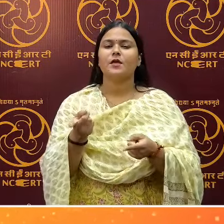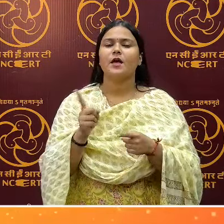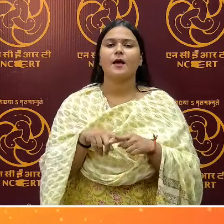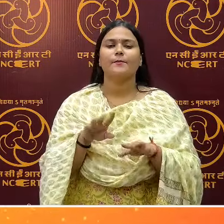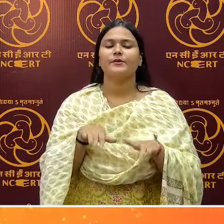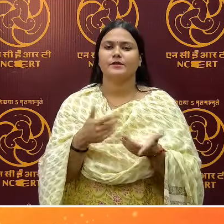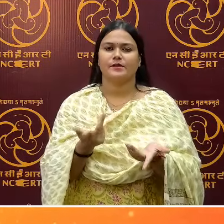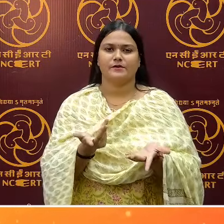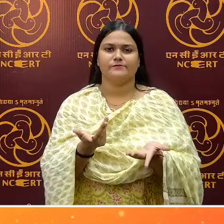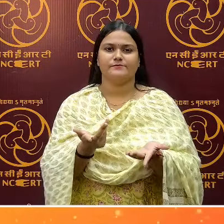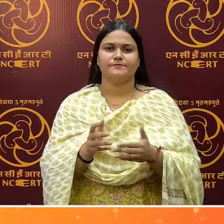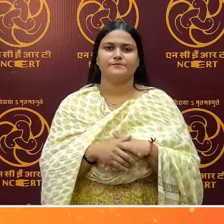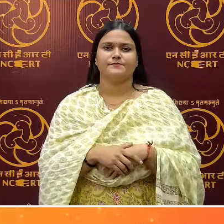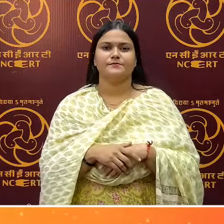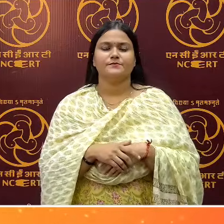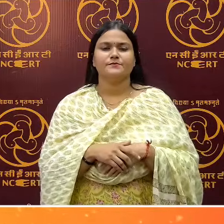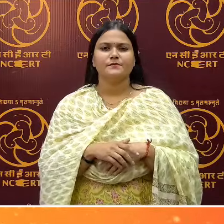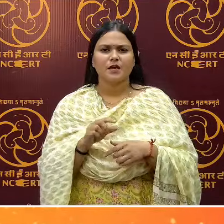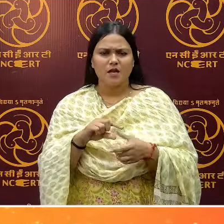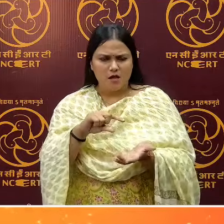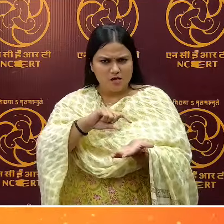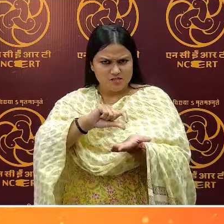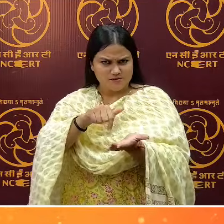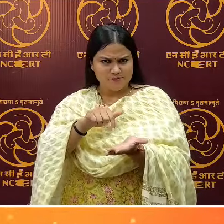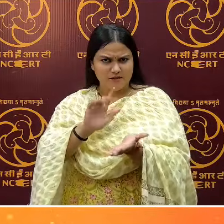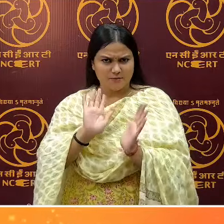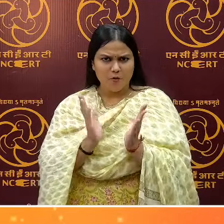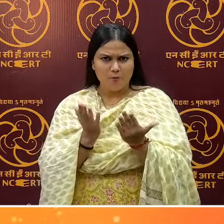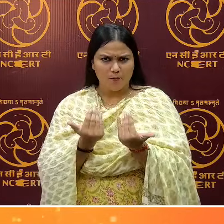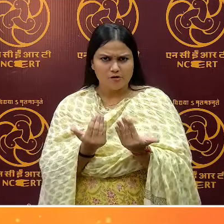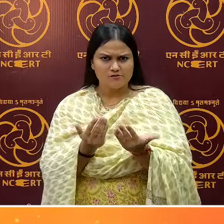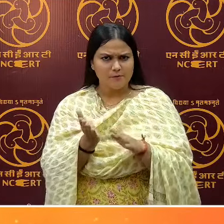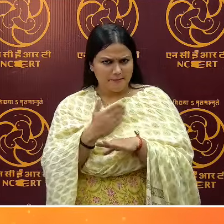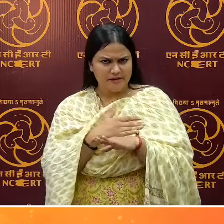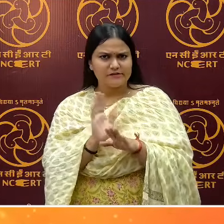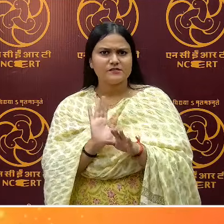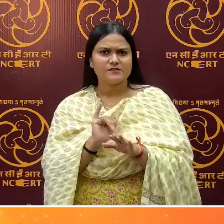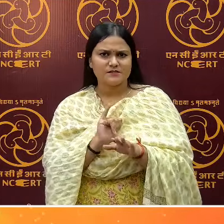this spinner. Do you think that it is going to spin like the previous one?